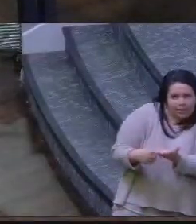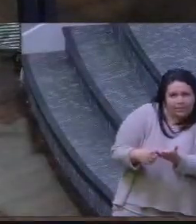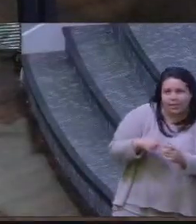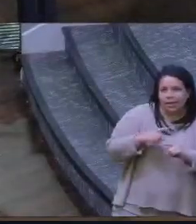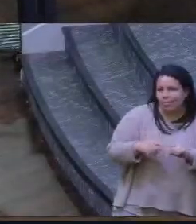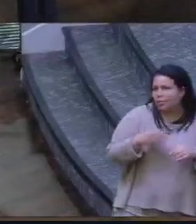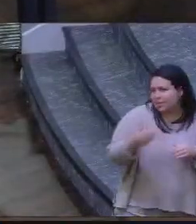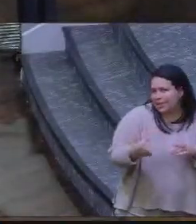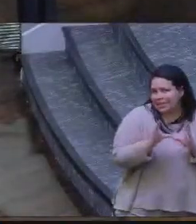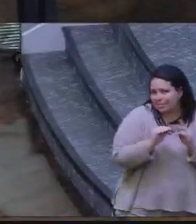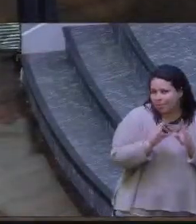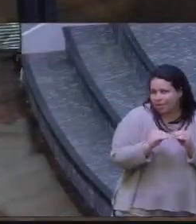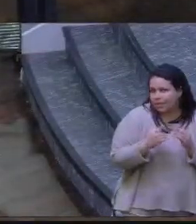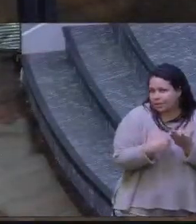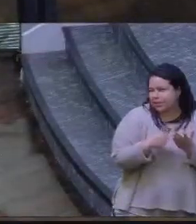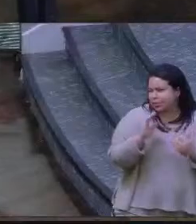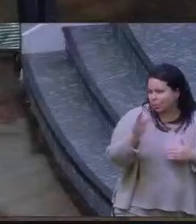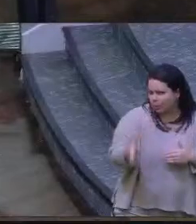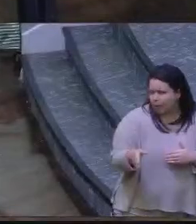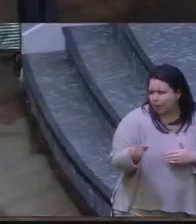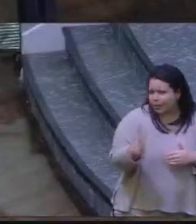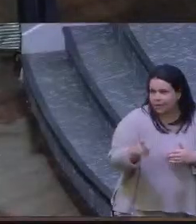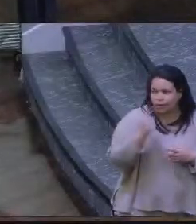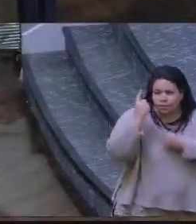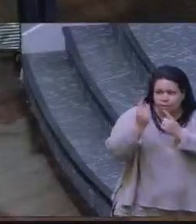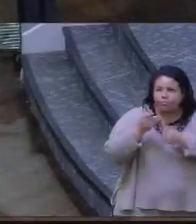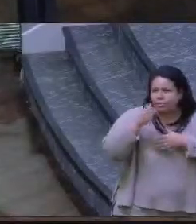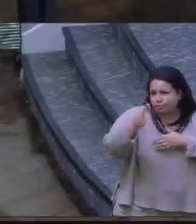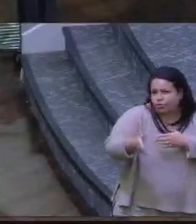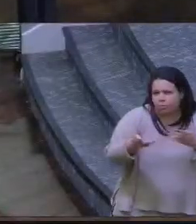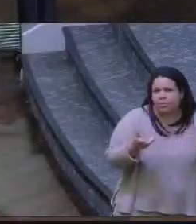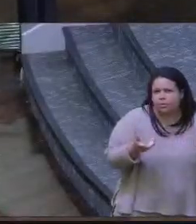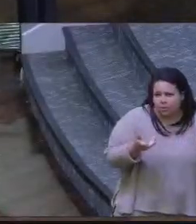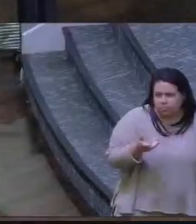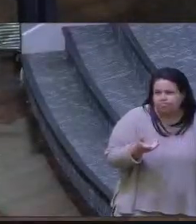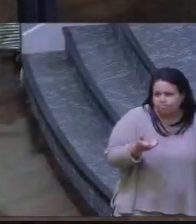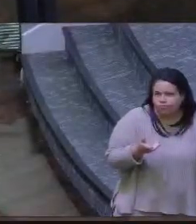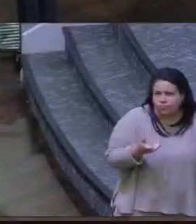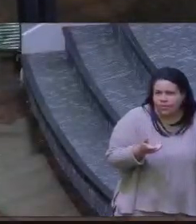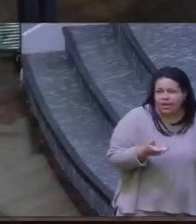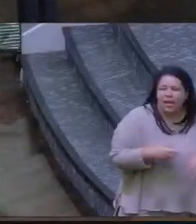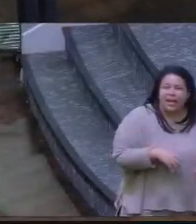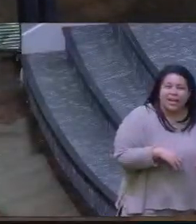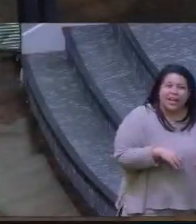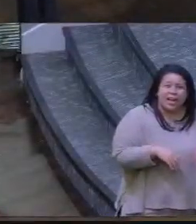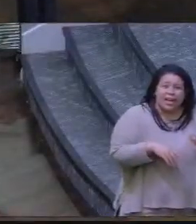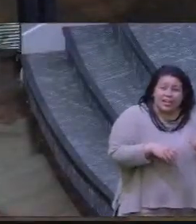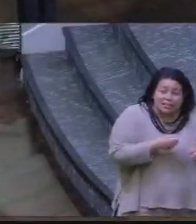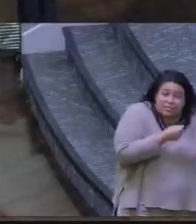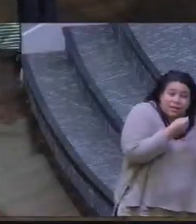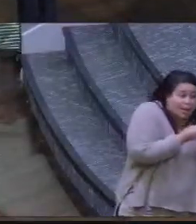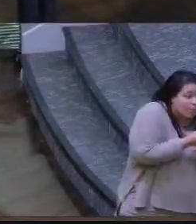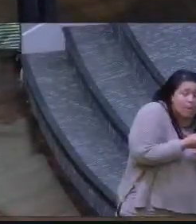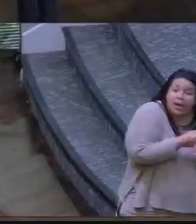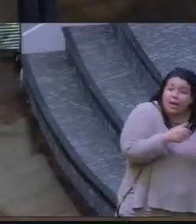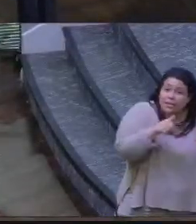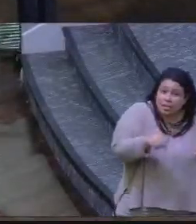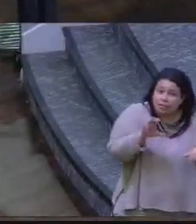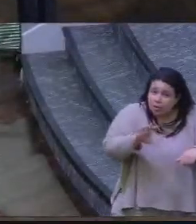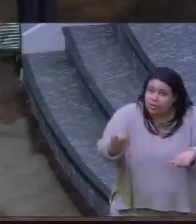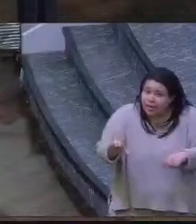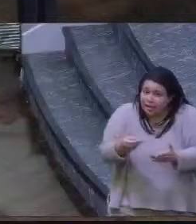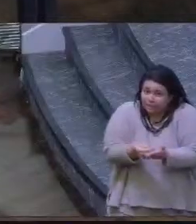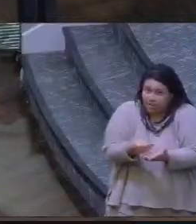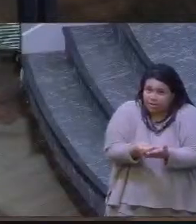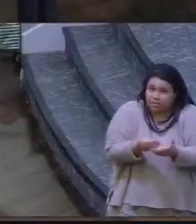on there the other night. Stuff to consider in the future is how that's going to how it will affect our funding.